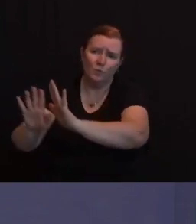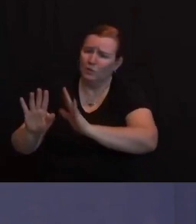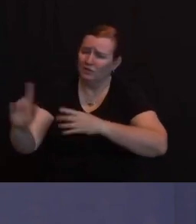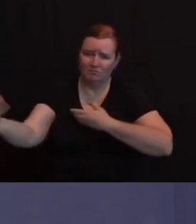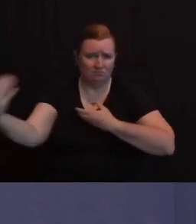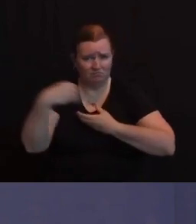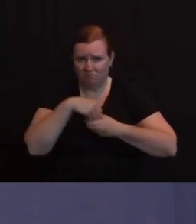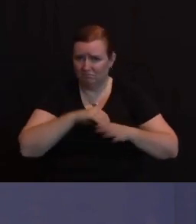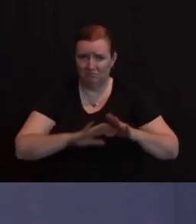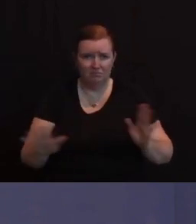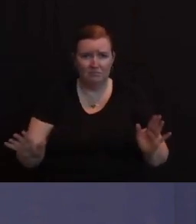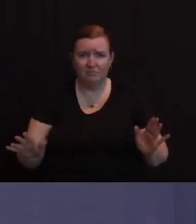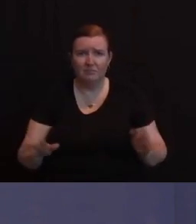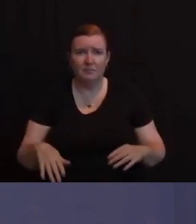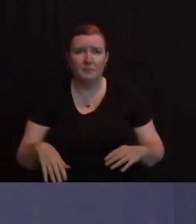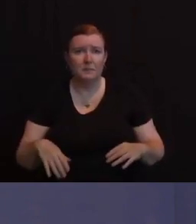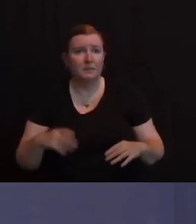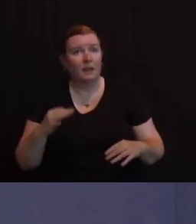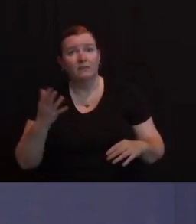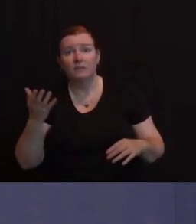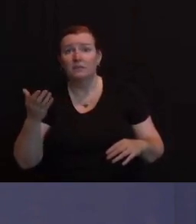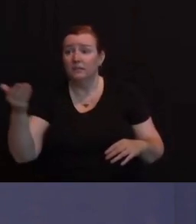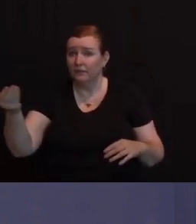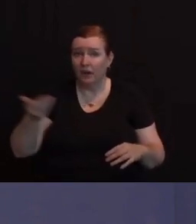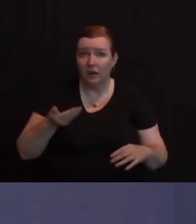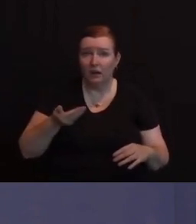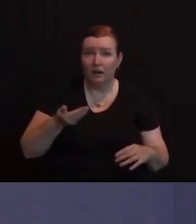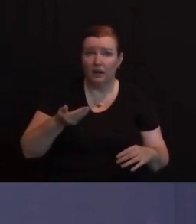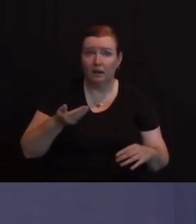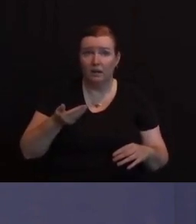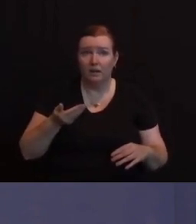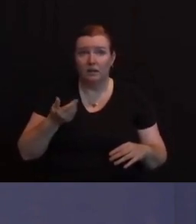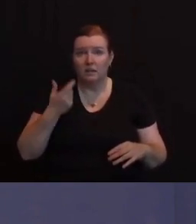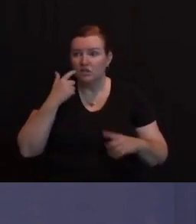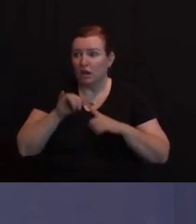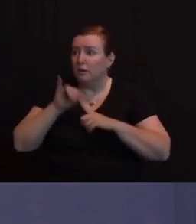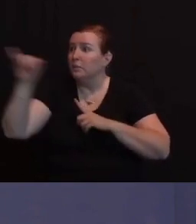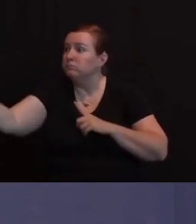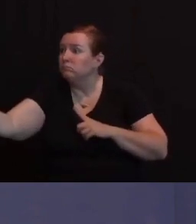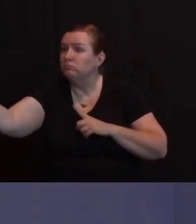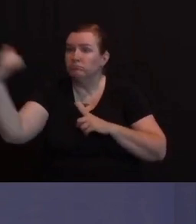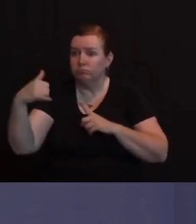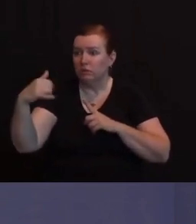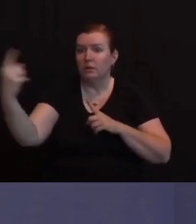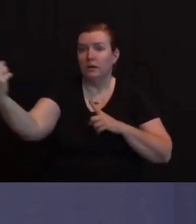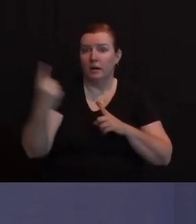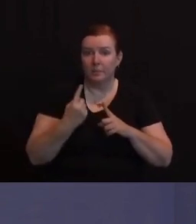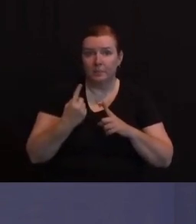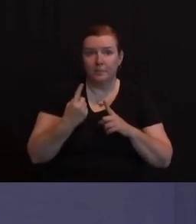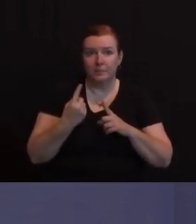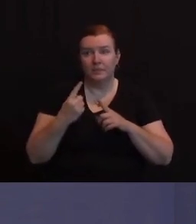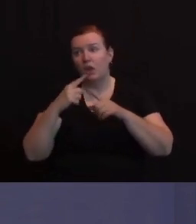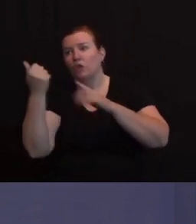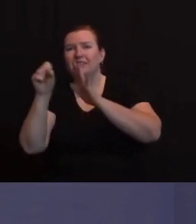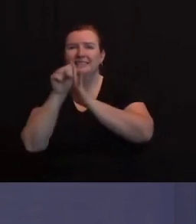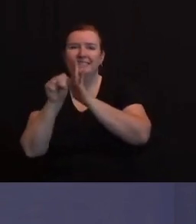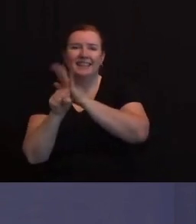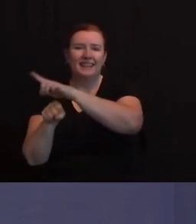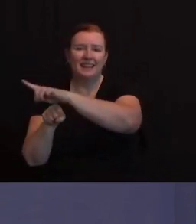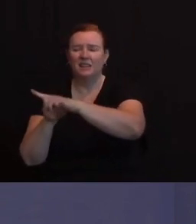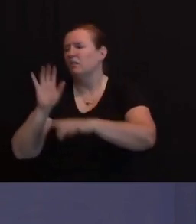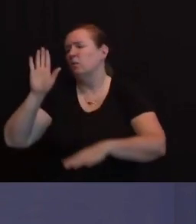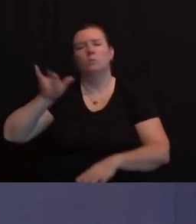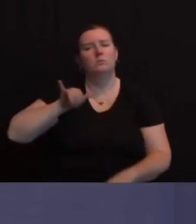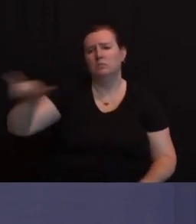or have been in a state that has a widespread community spread. Ask guests to